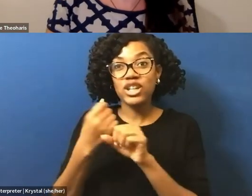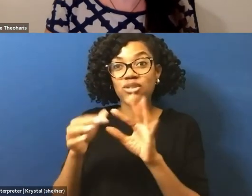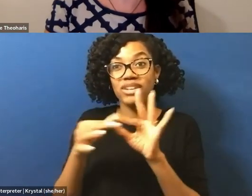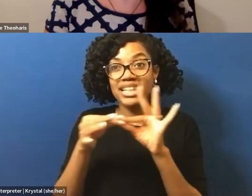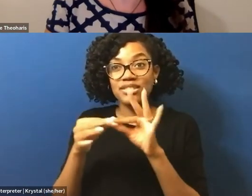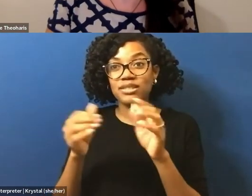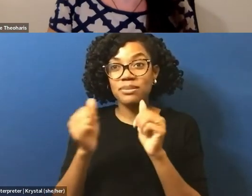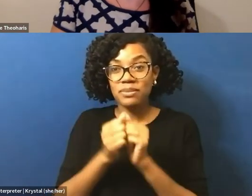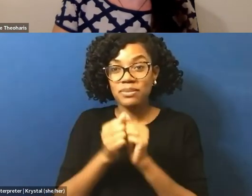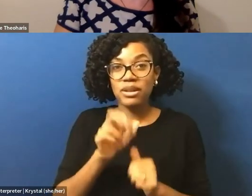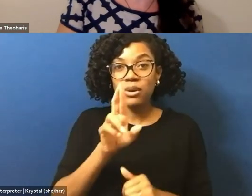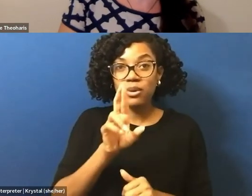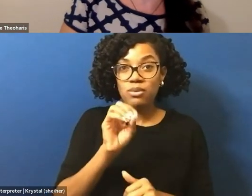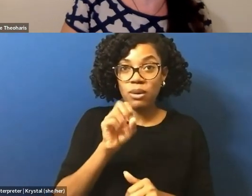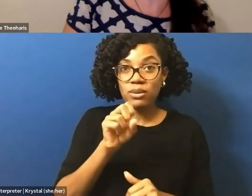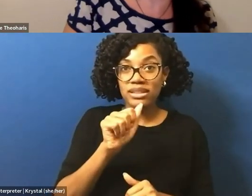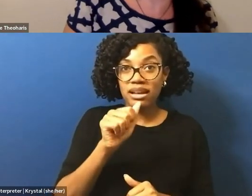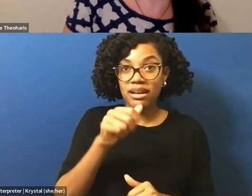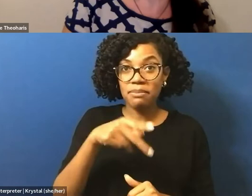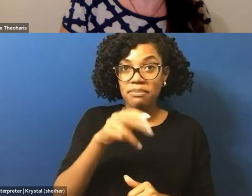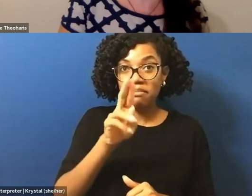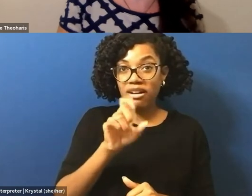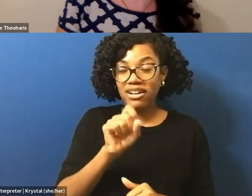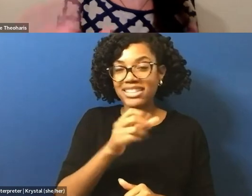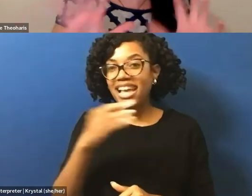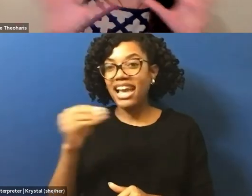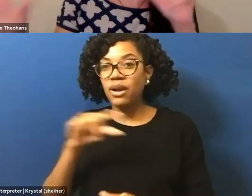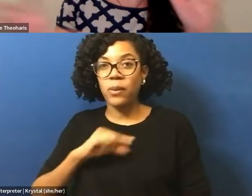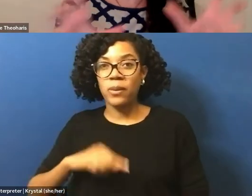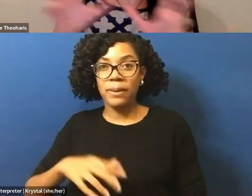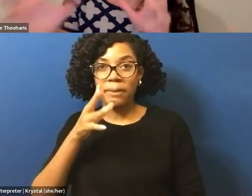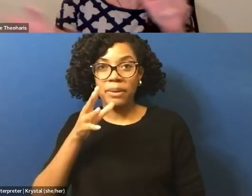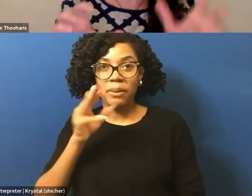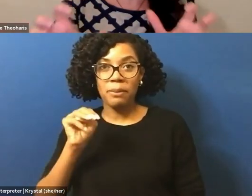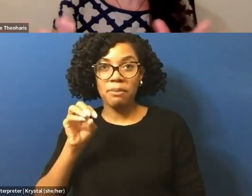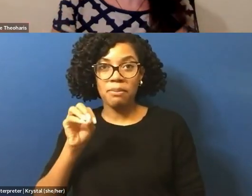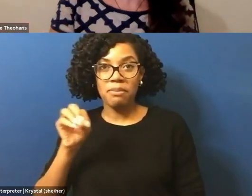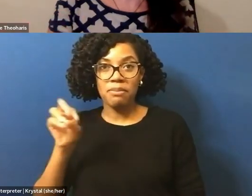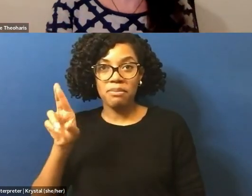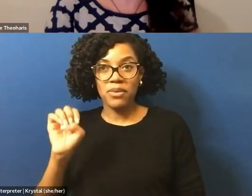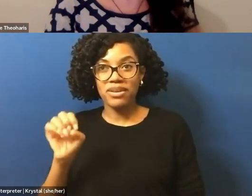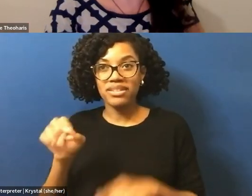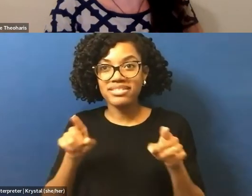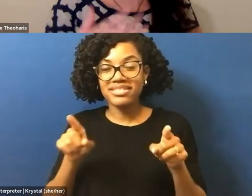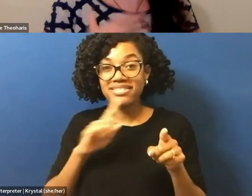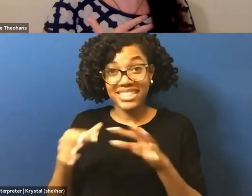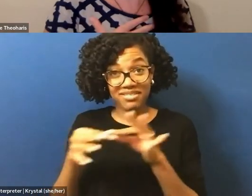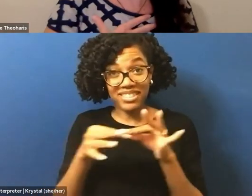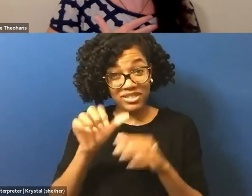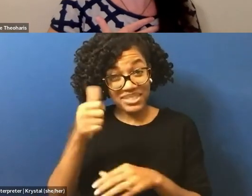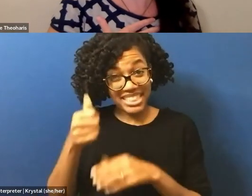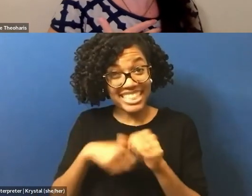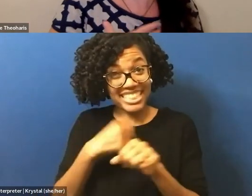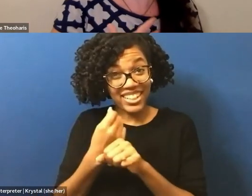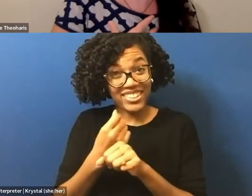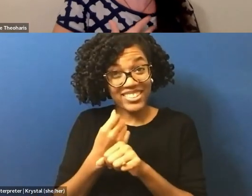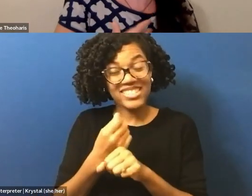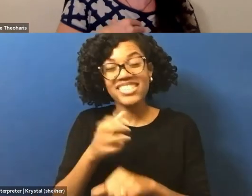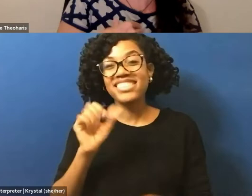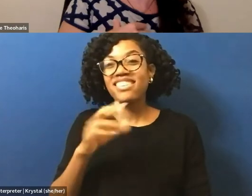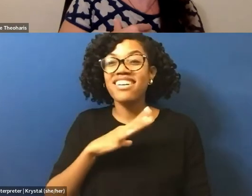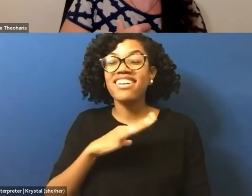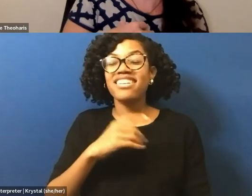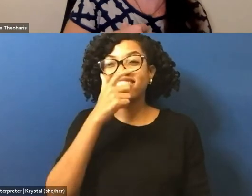Moore. And so we thought it would be a nice segue back to Queen Mother Moore, because it's a super interesting and sort of when I was first researching,